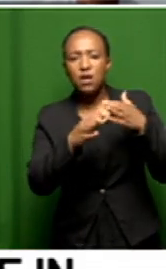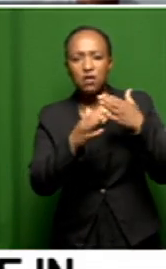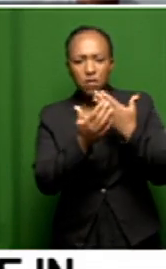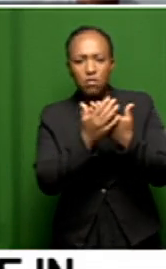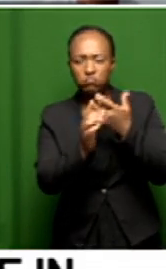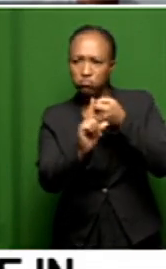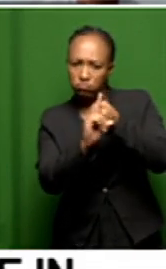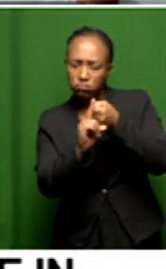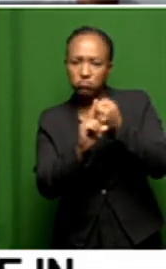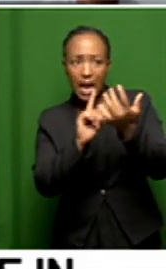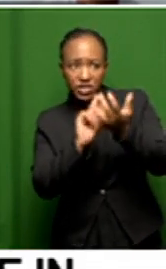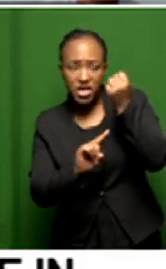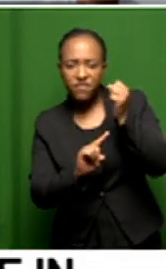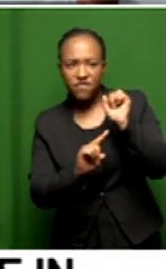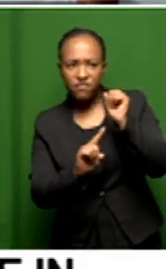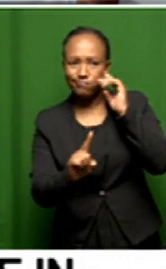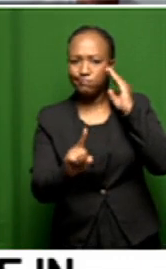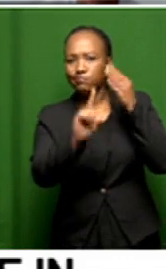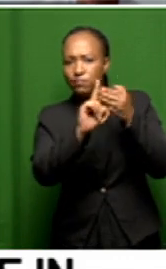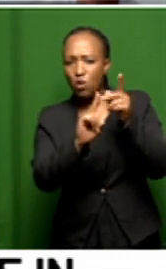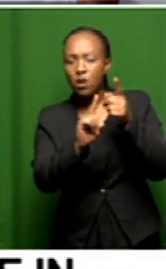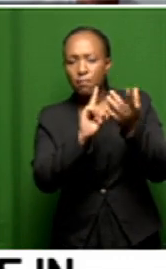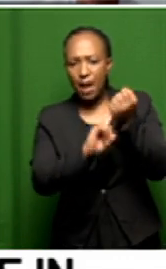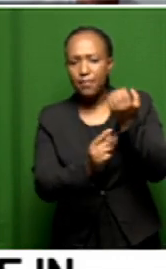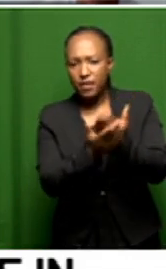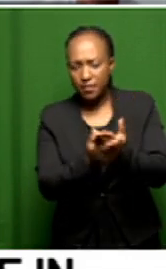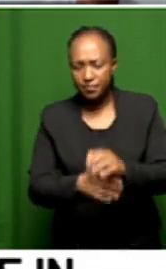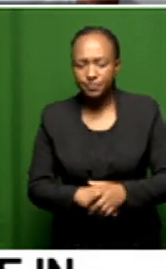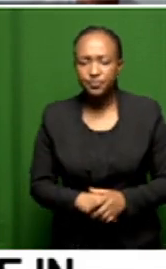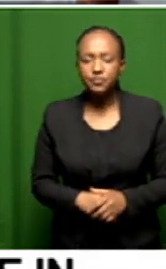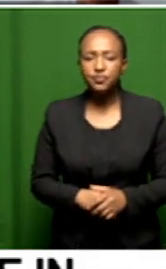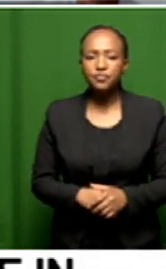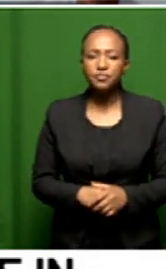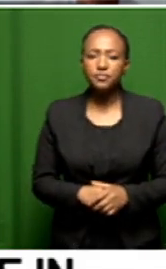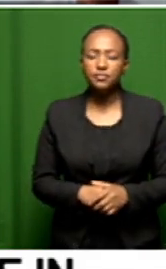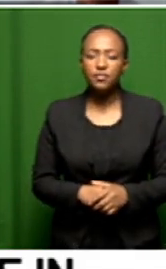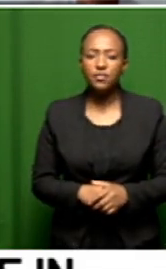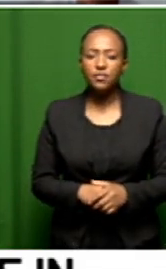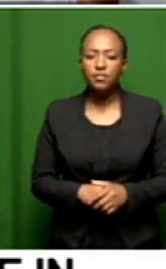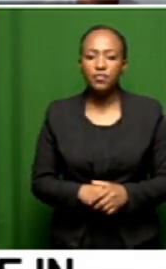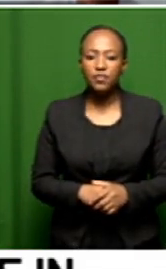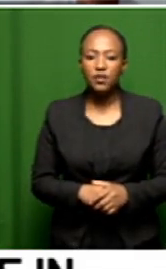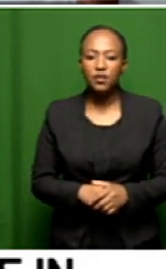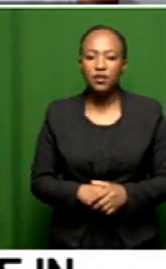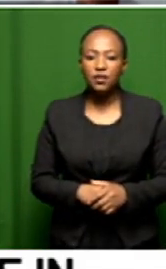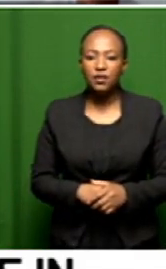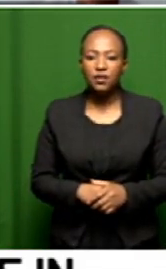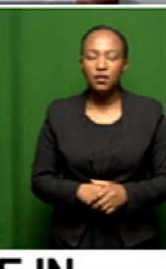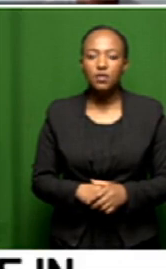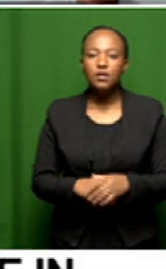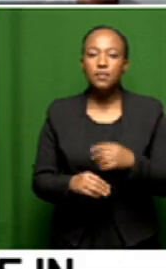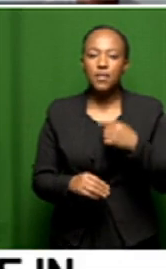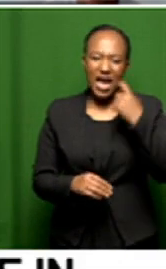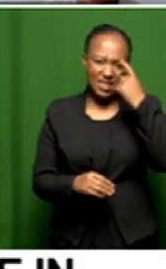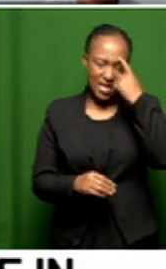own causes. So as a result, I think that the voting